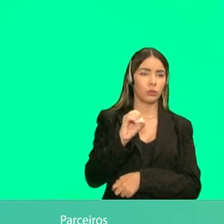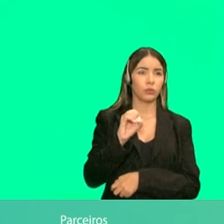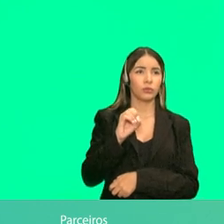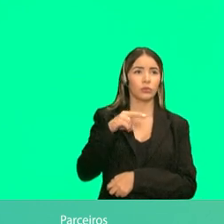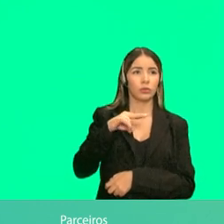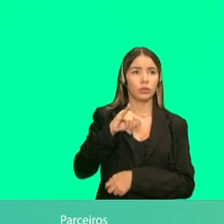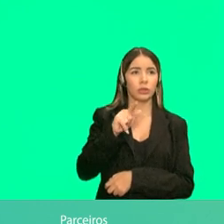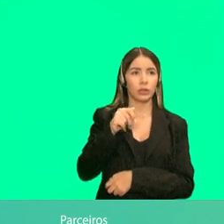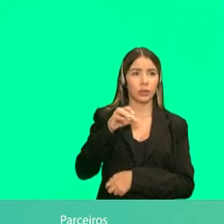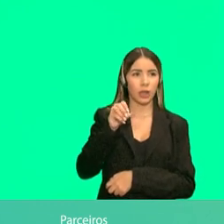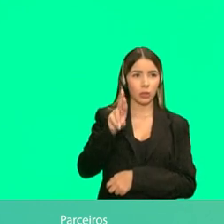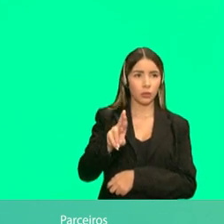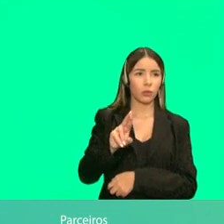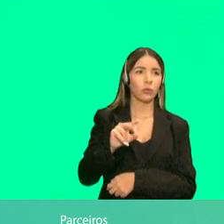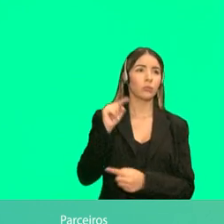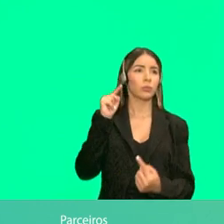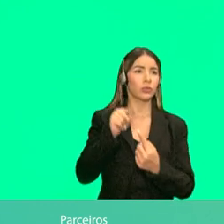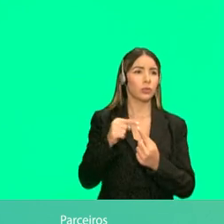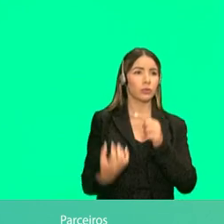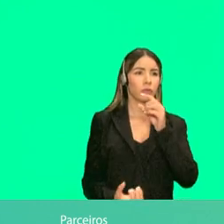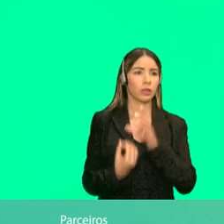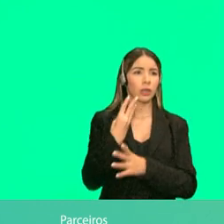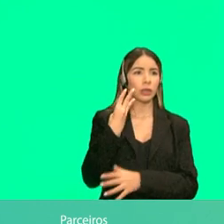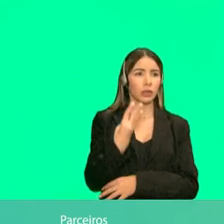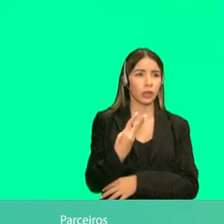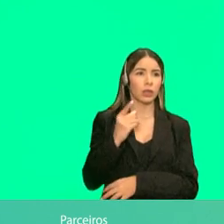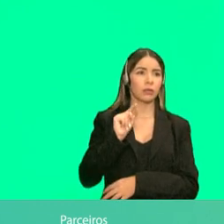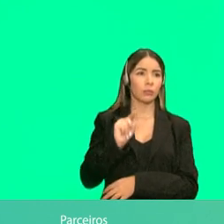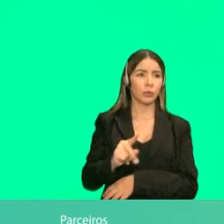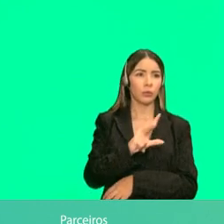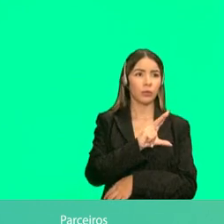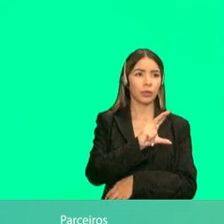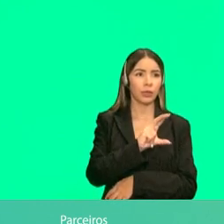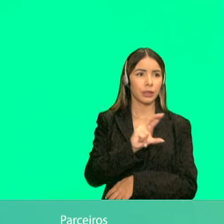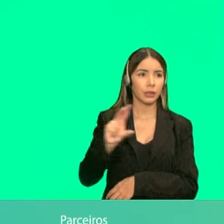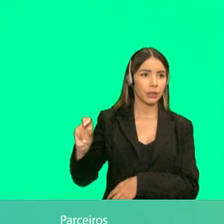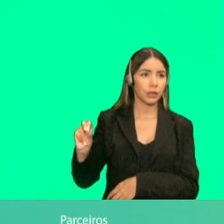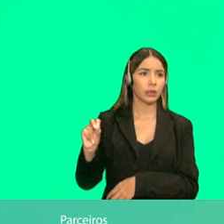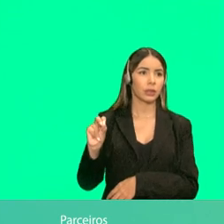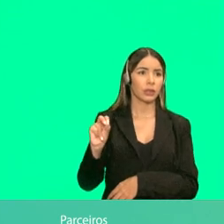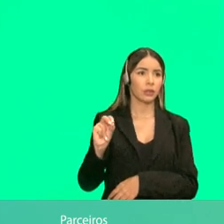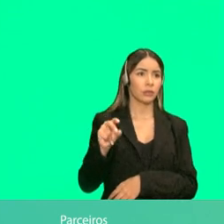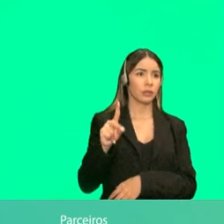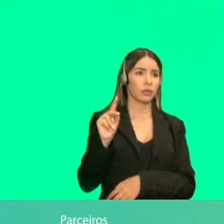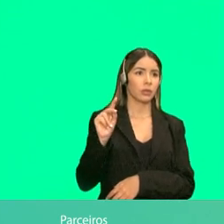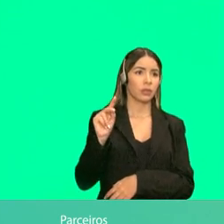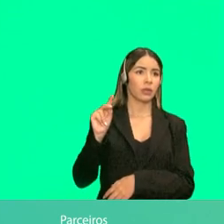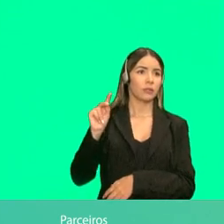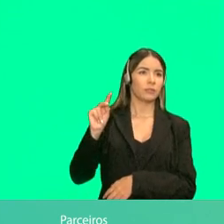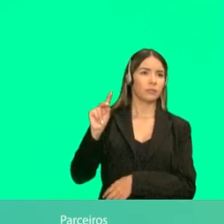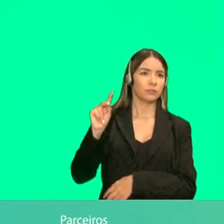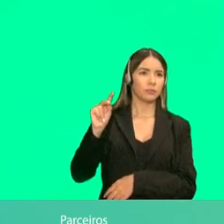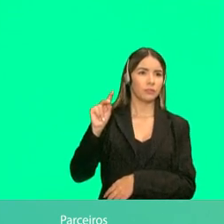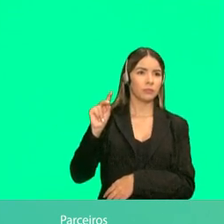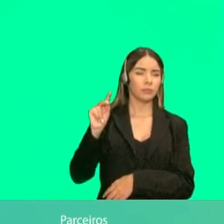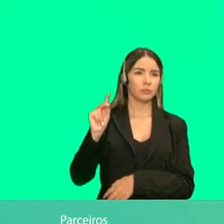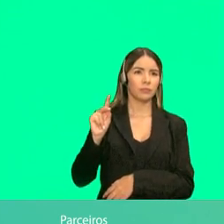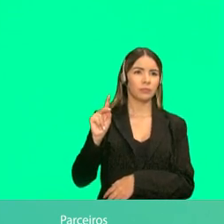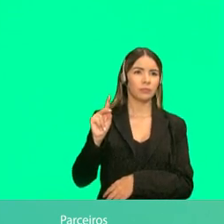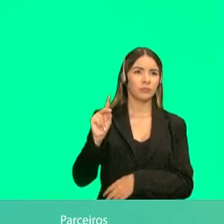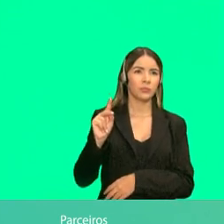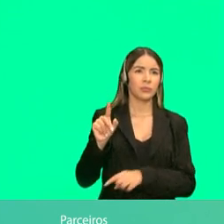the greatest companies in Japan. The idea is to take this hydrogen in the form of